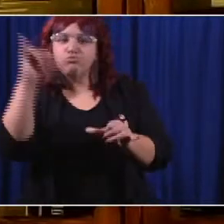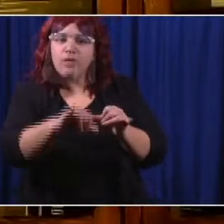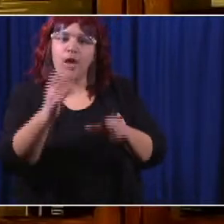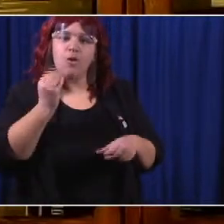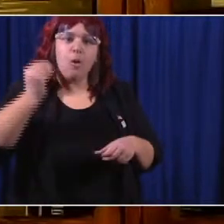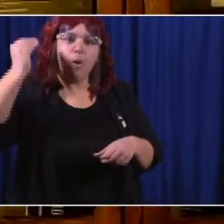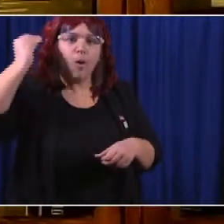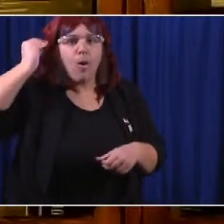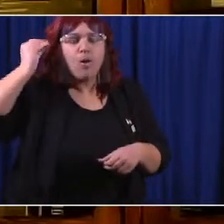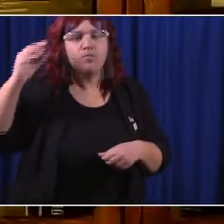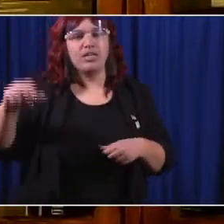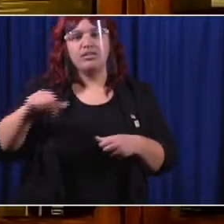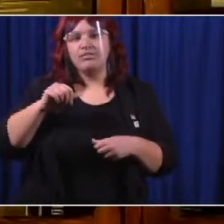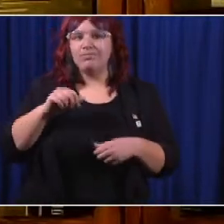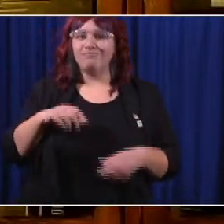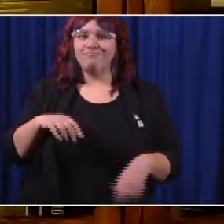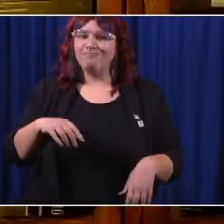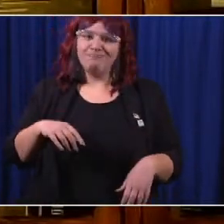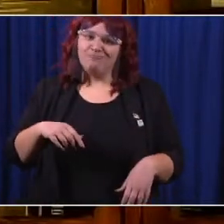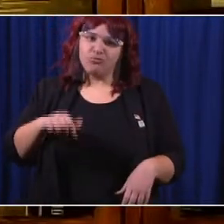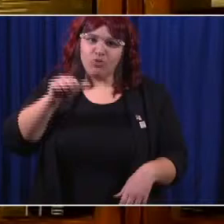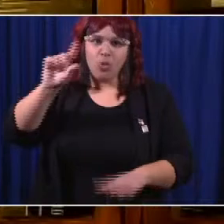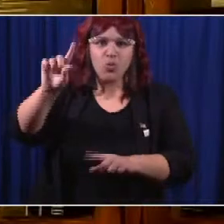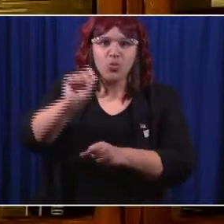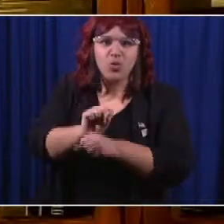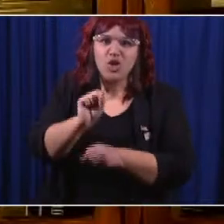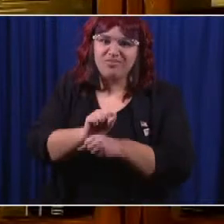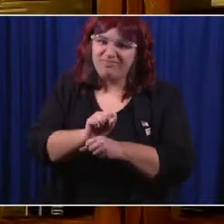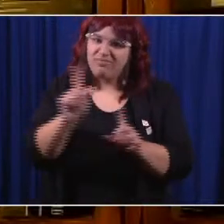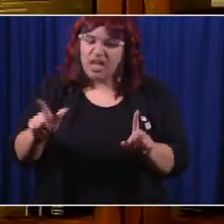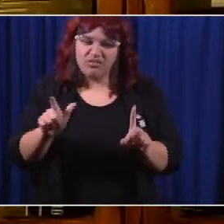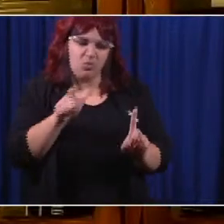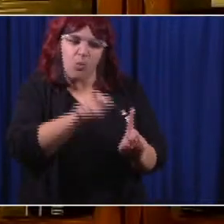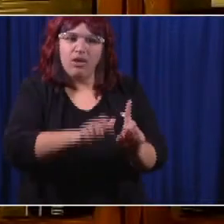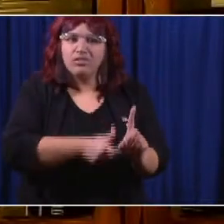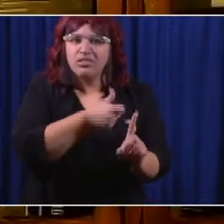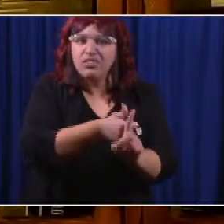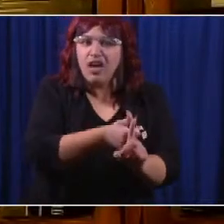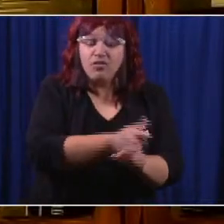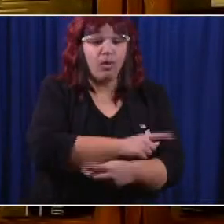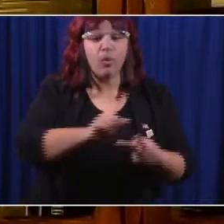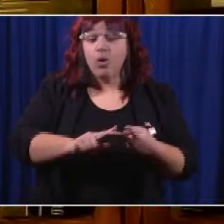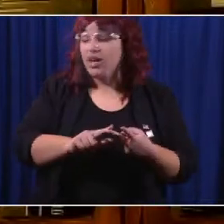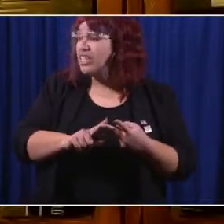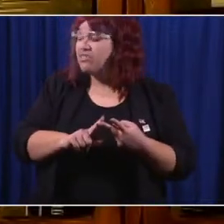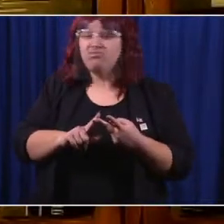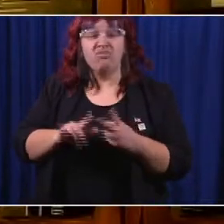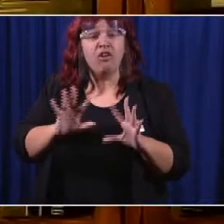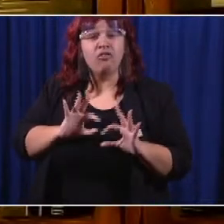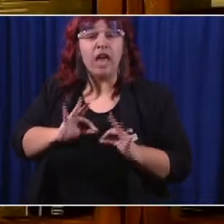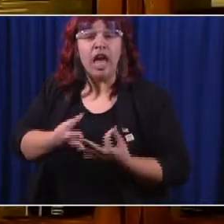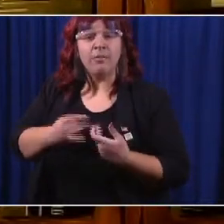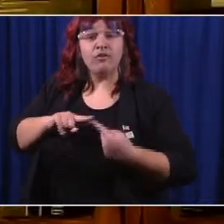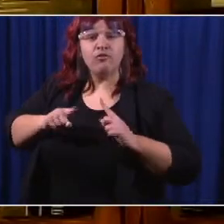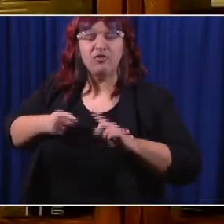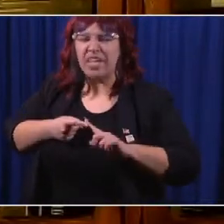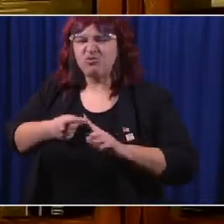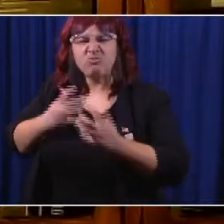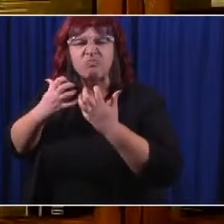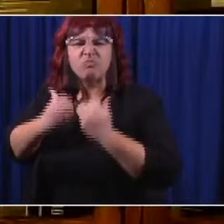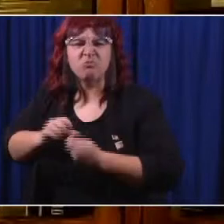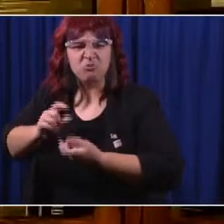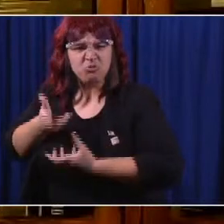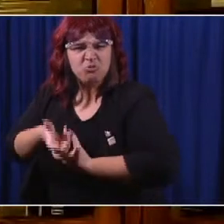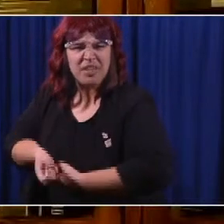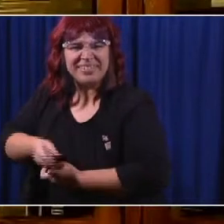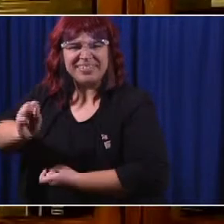you traveled out of state. Even if you went to a large family gathering, people you love, people you trust, you still are at risk of carrying